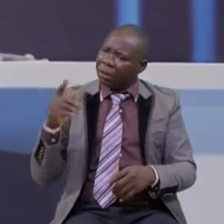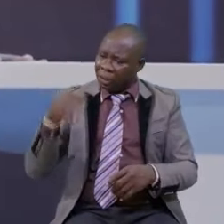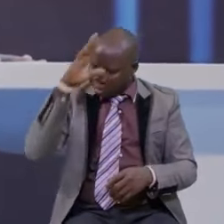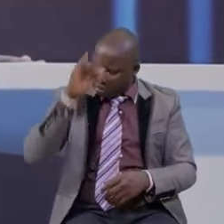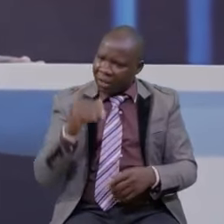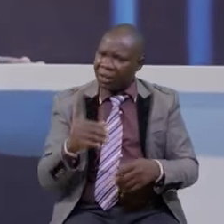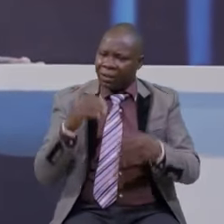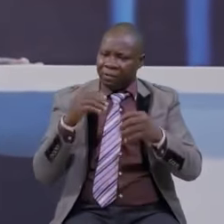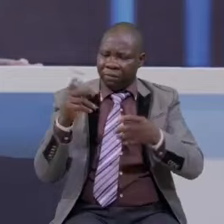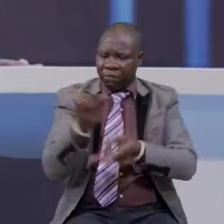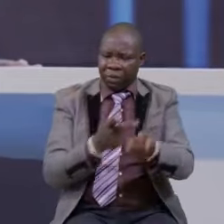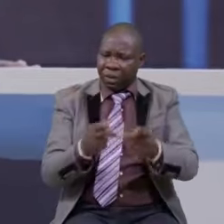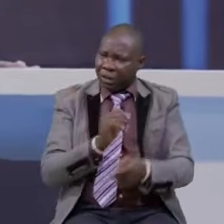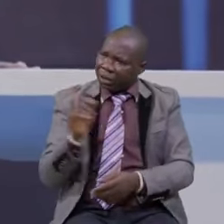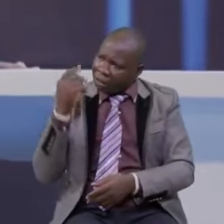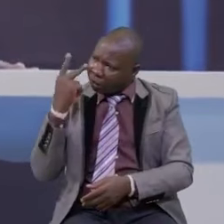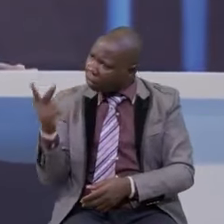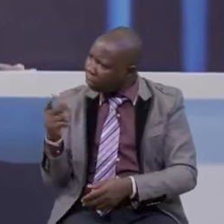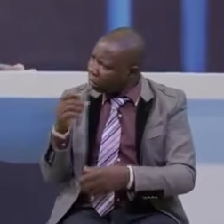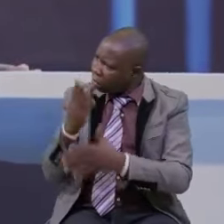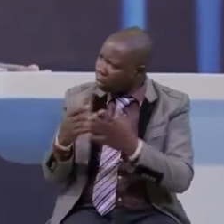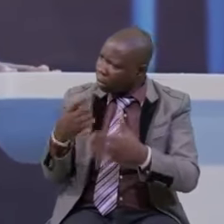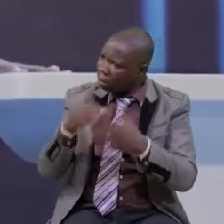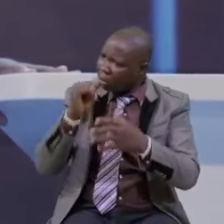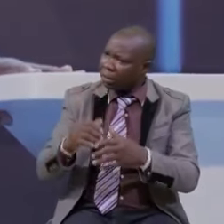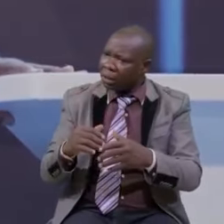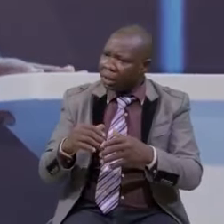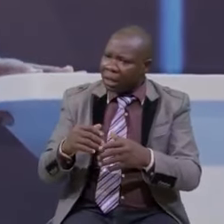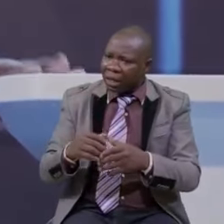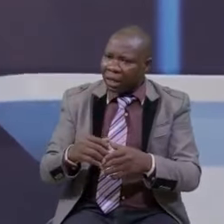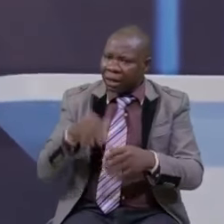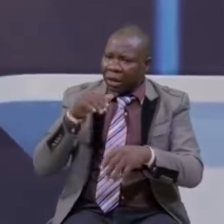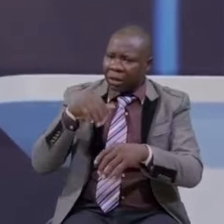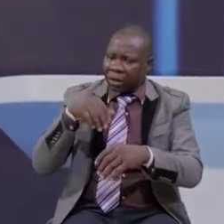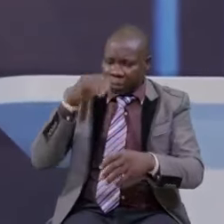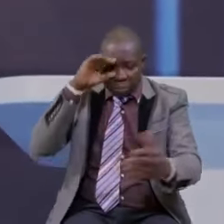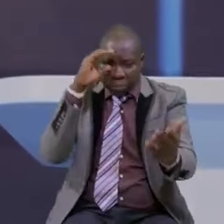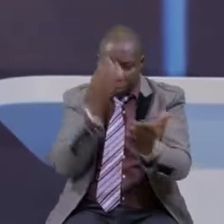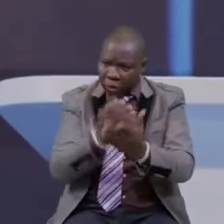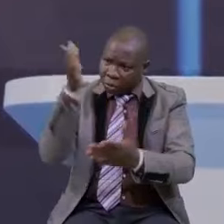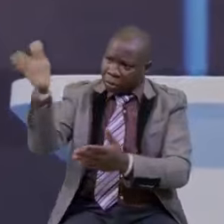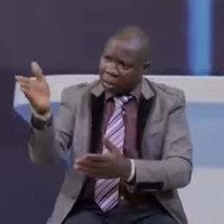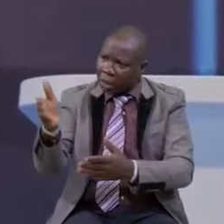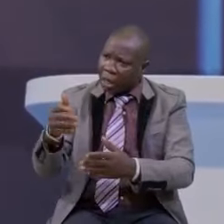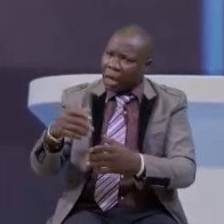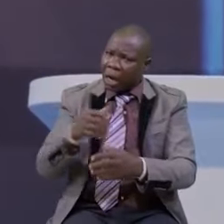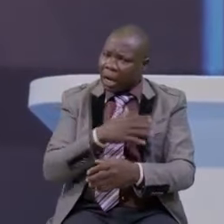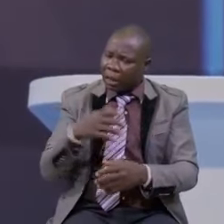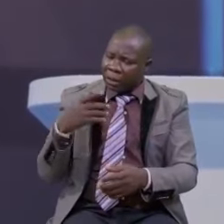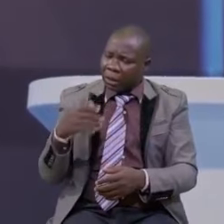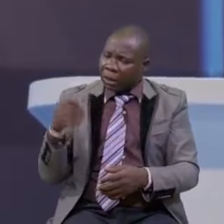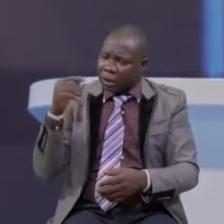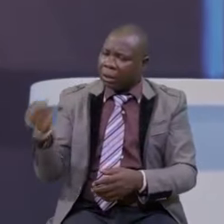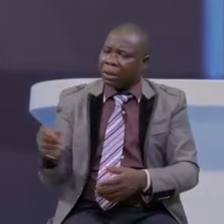neatly framed there and said, madam, can I take this and look? And he said, yes. And he took it and